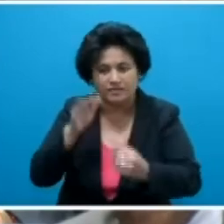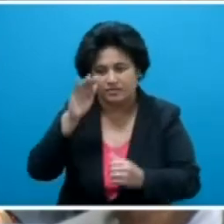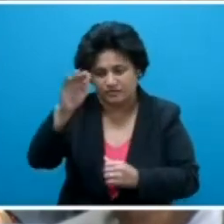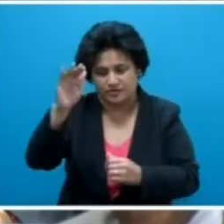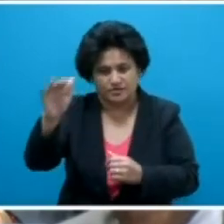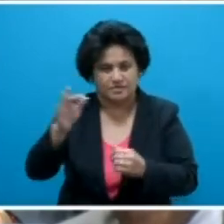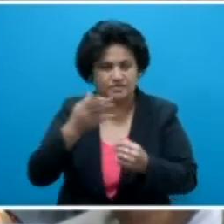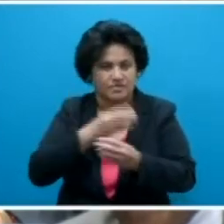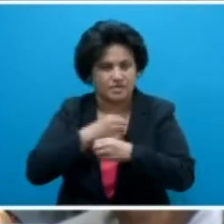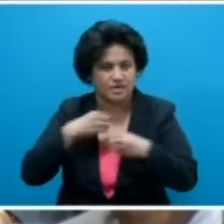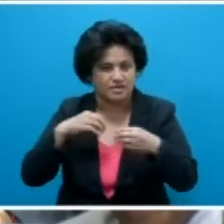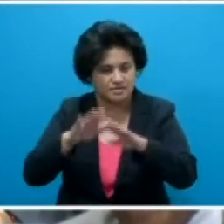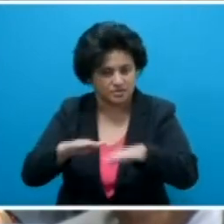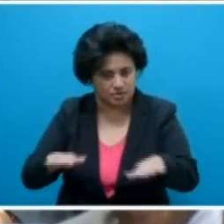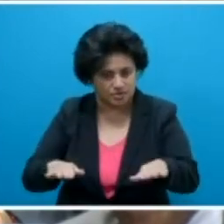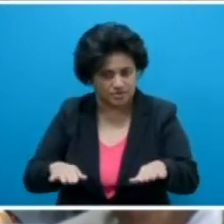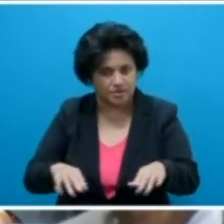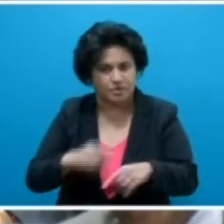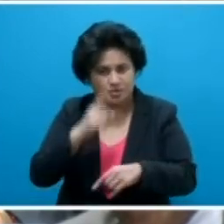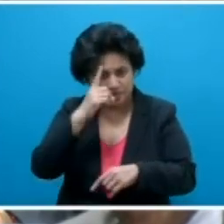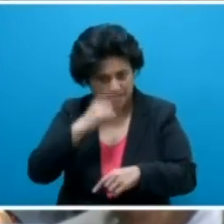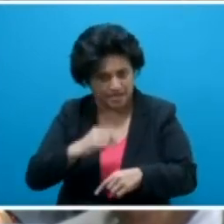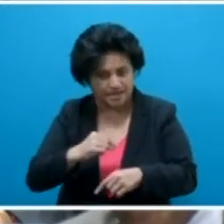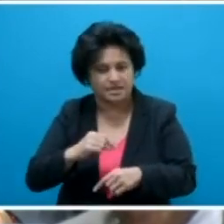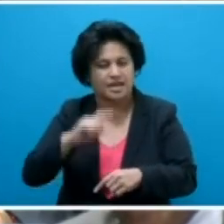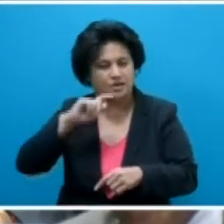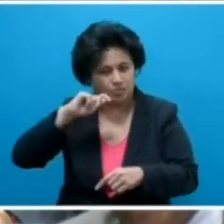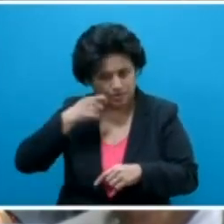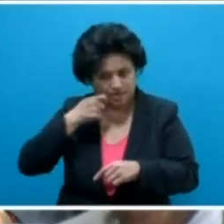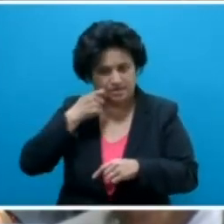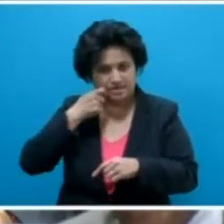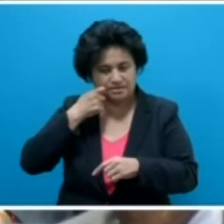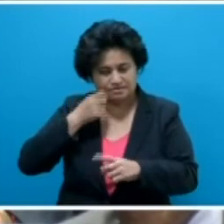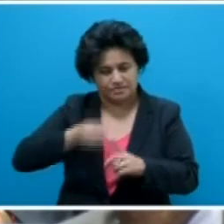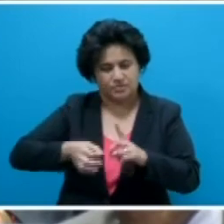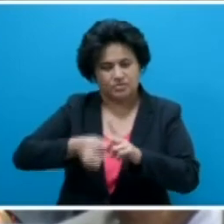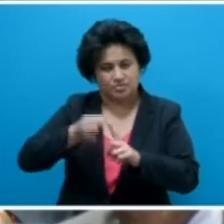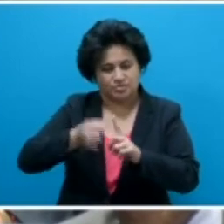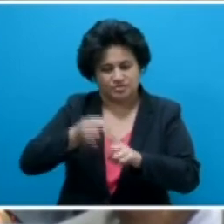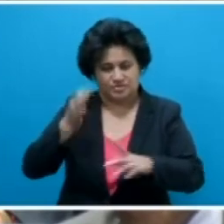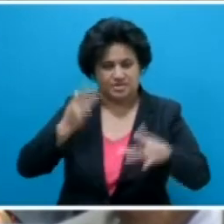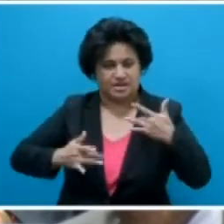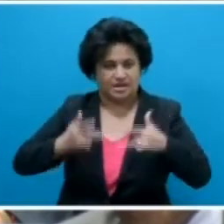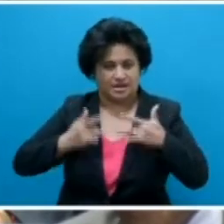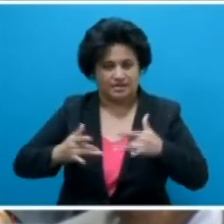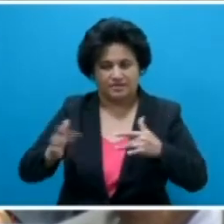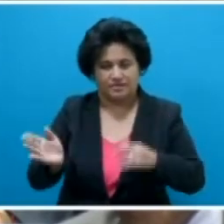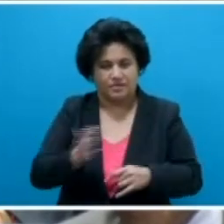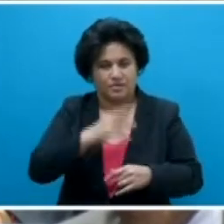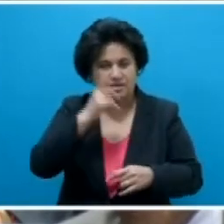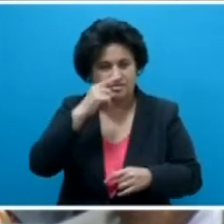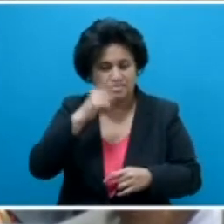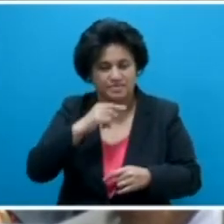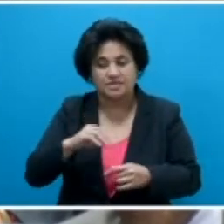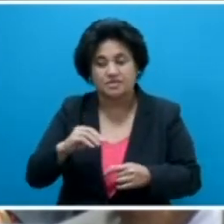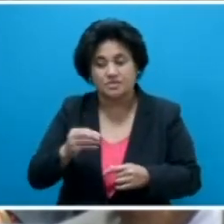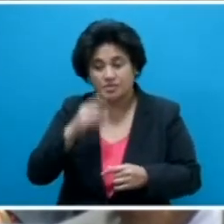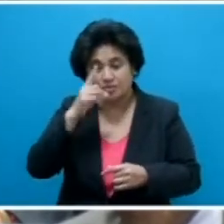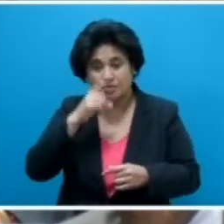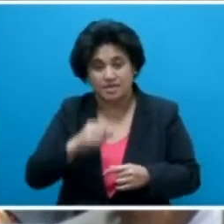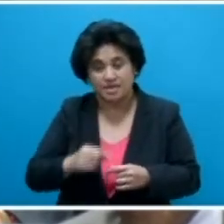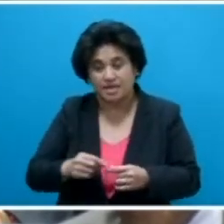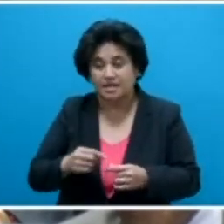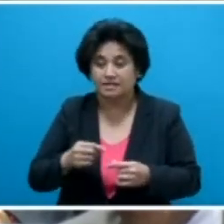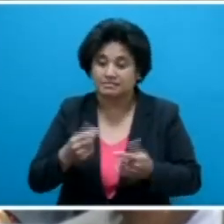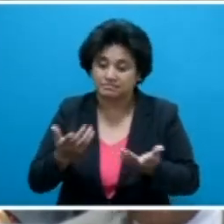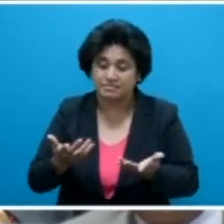we can and will win this greatest battle of our lives over climate change and leave a legacy we can